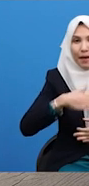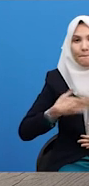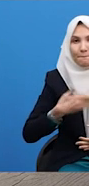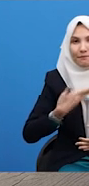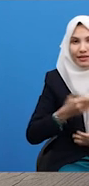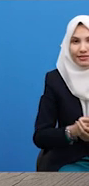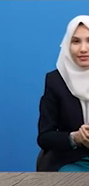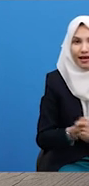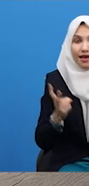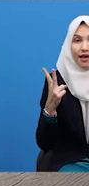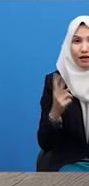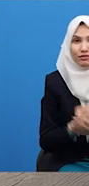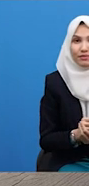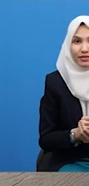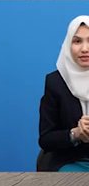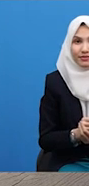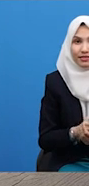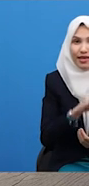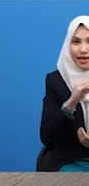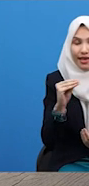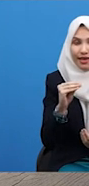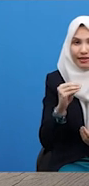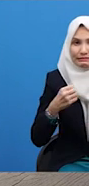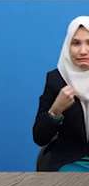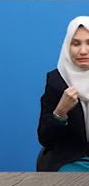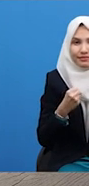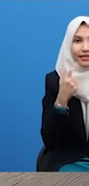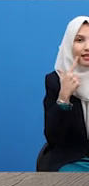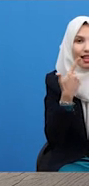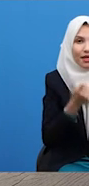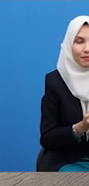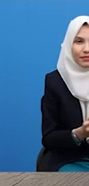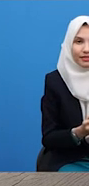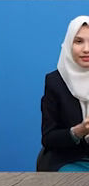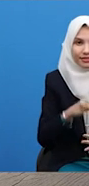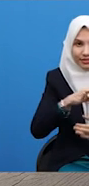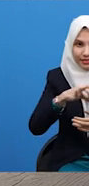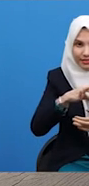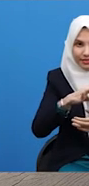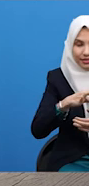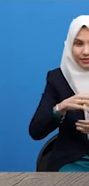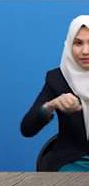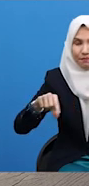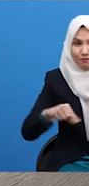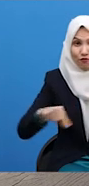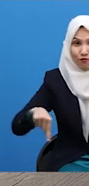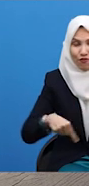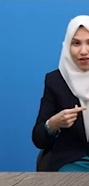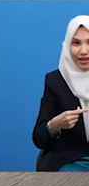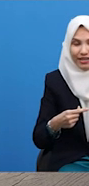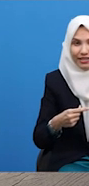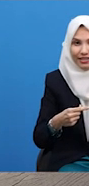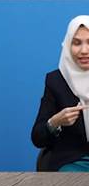tea. Sorry. On second thought, I would like to have fried kway teow. Please cancel the curry